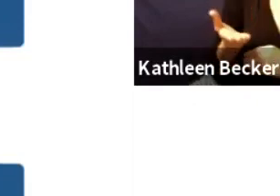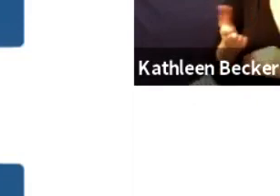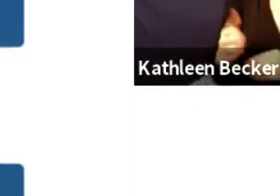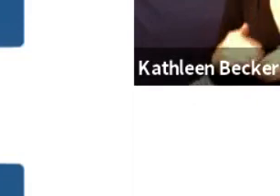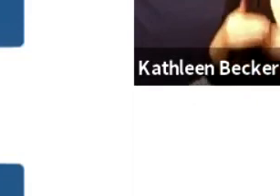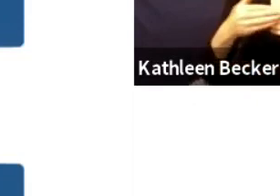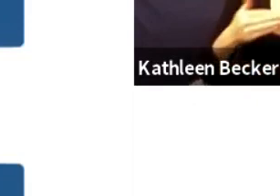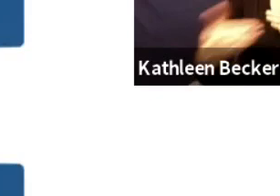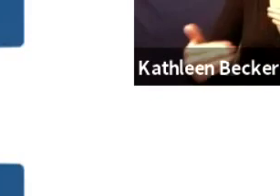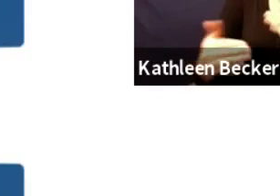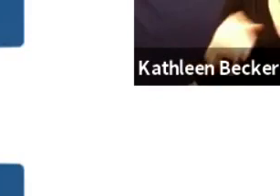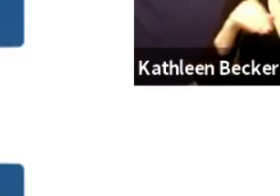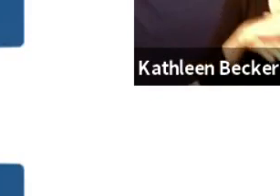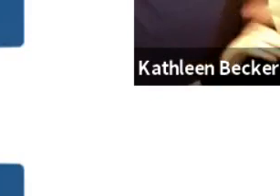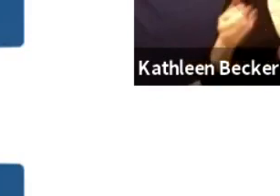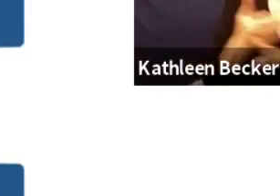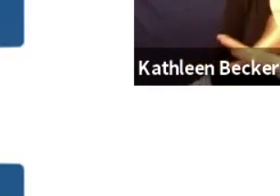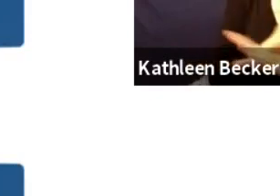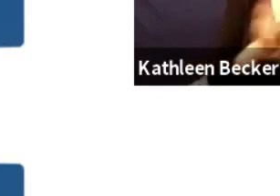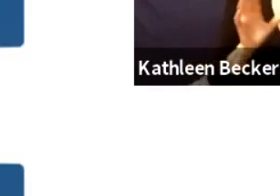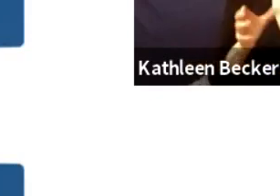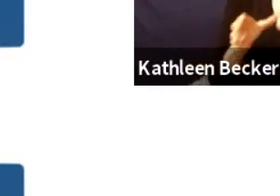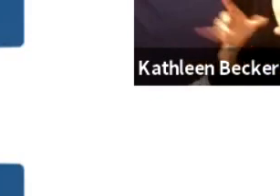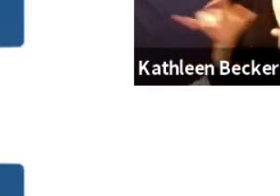also access previous chats.